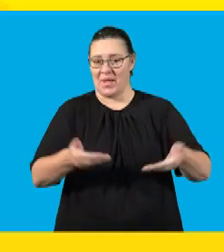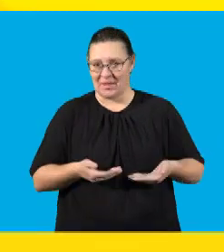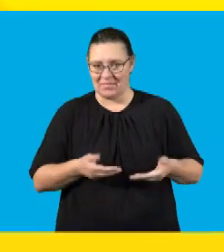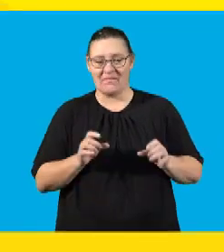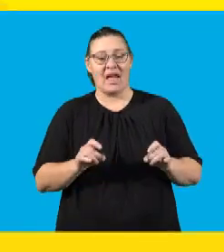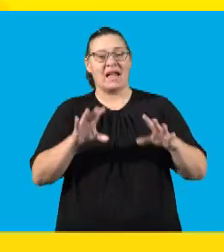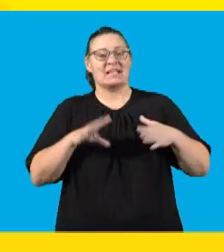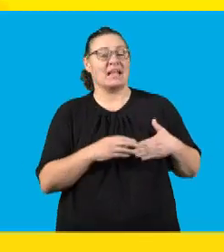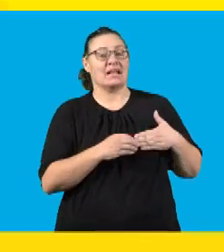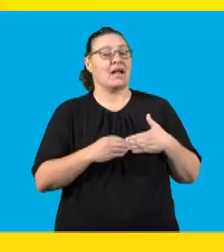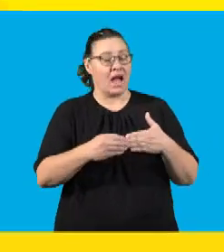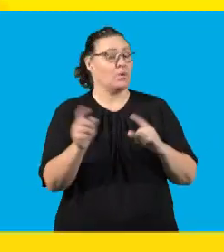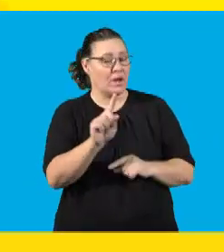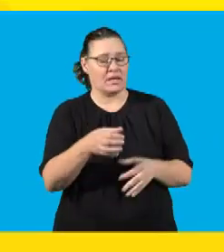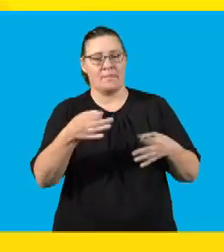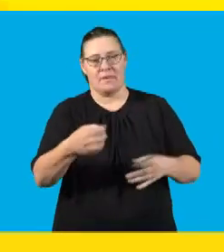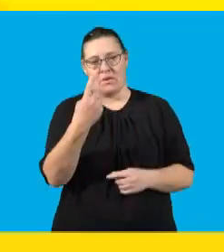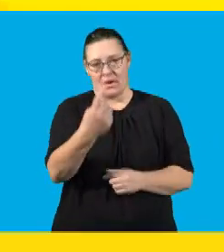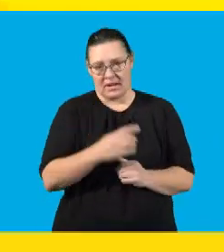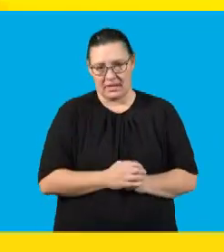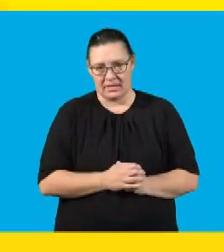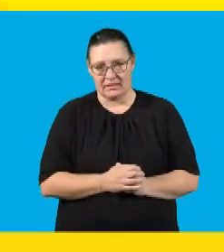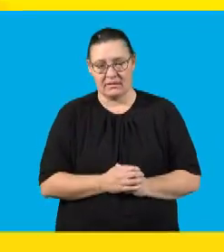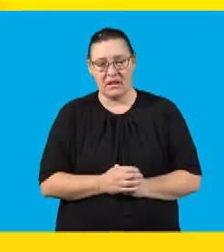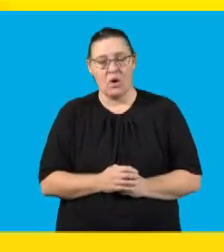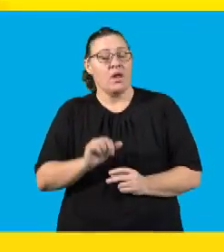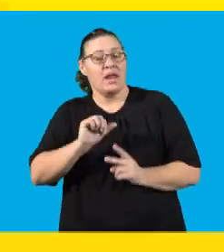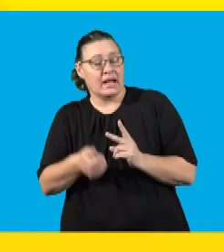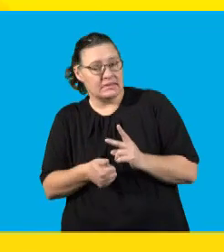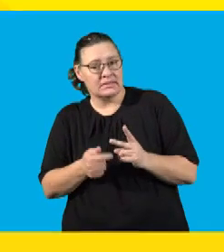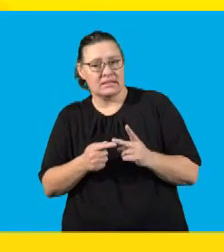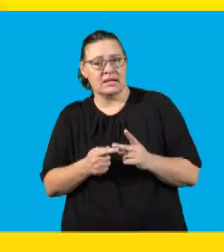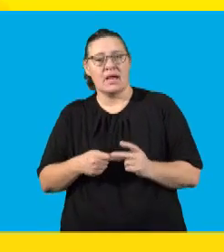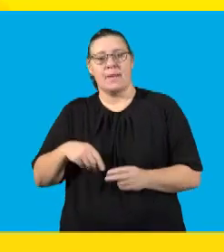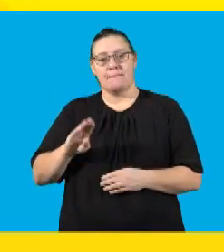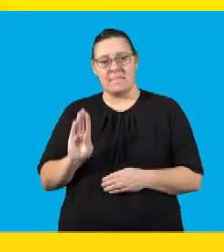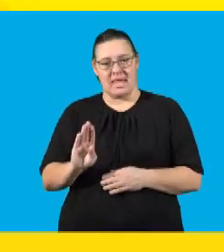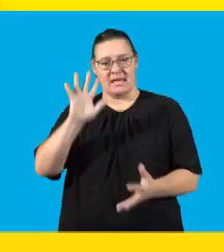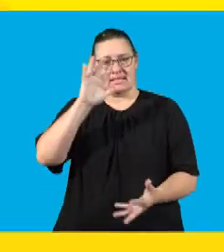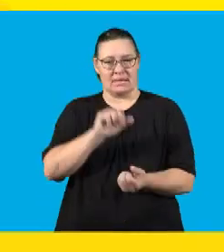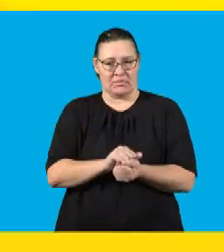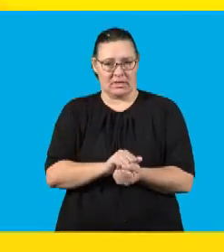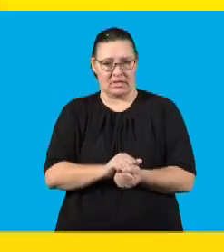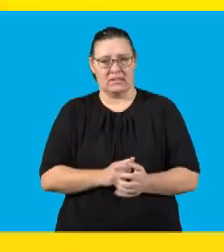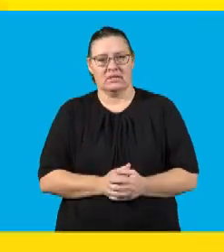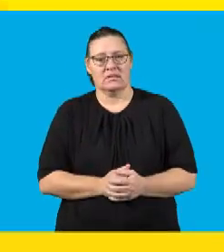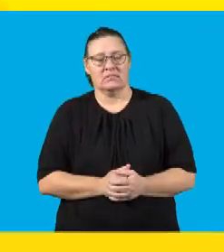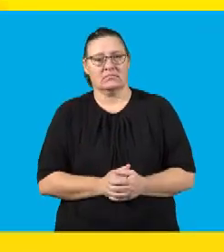Welcome back, learners, to this exam guide on paper 1. We're going to focus next on section B, the